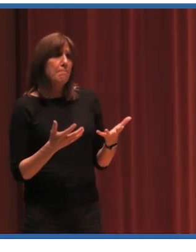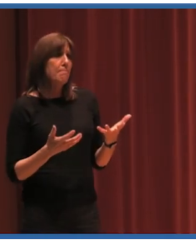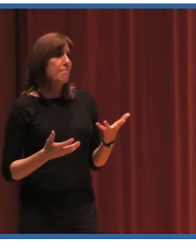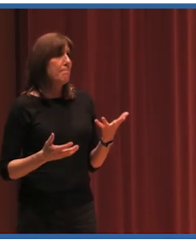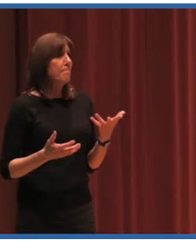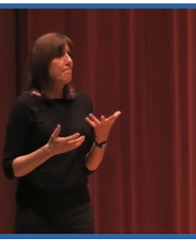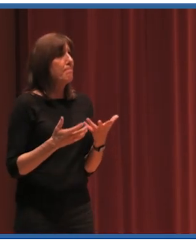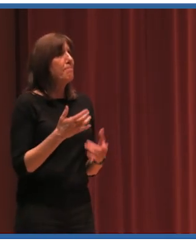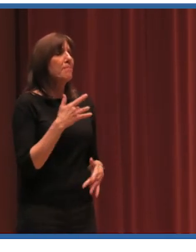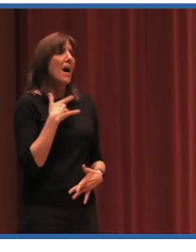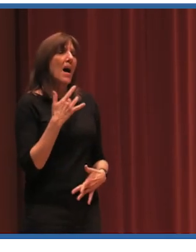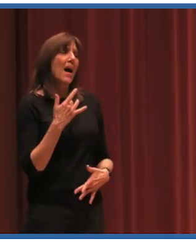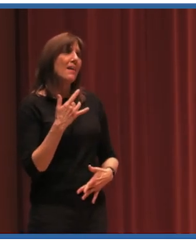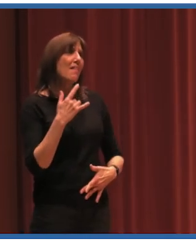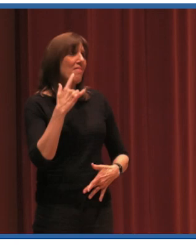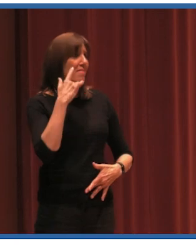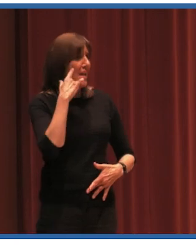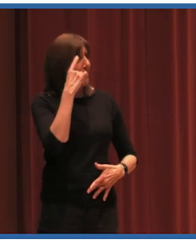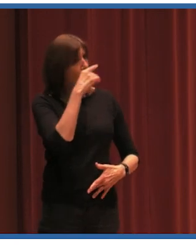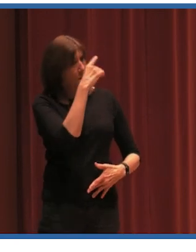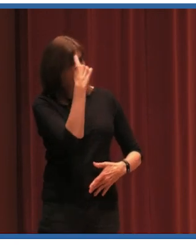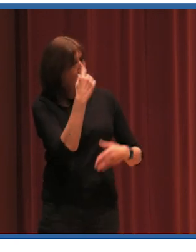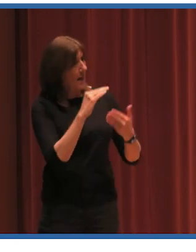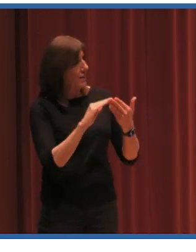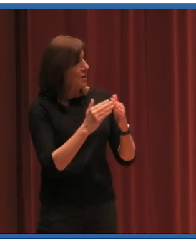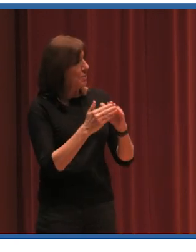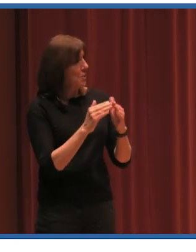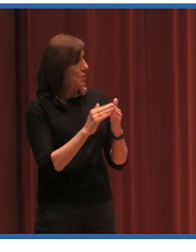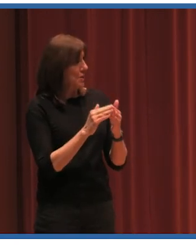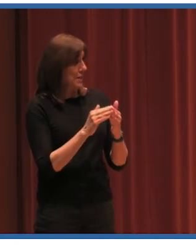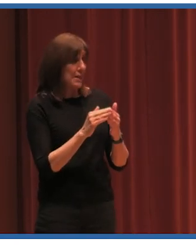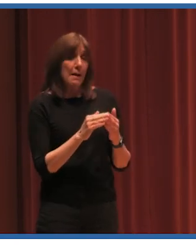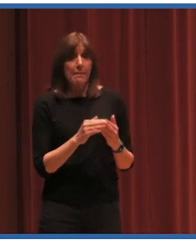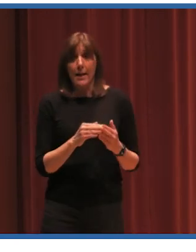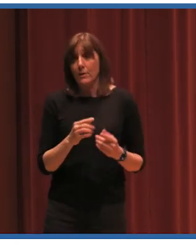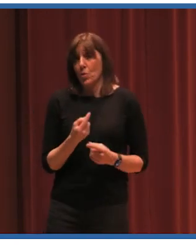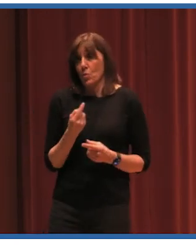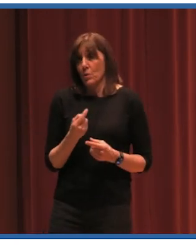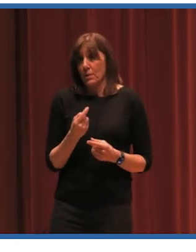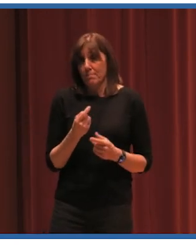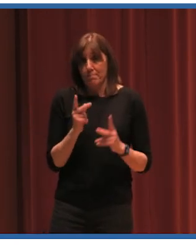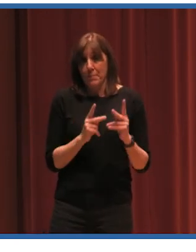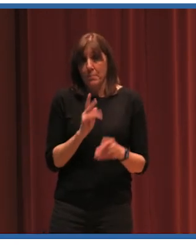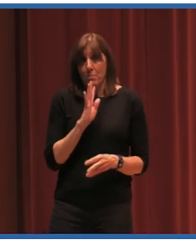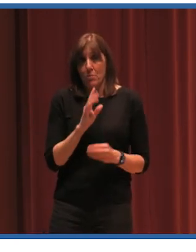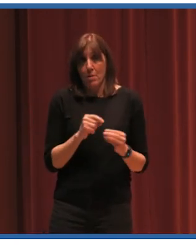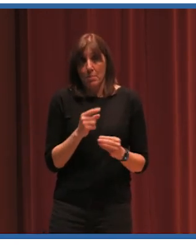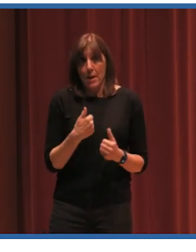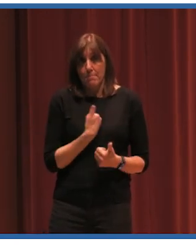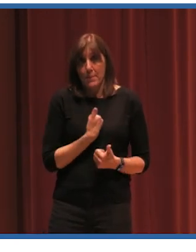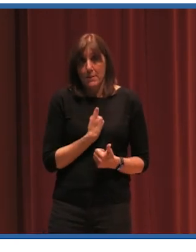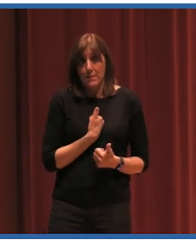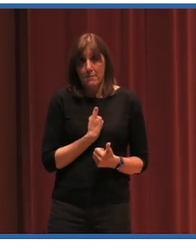So I just think for the Black community, and that's all I can speak for, is just the fear of